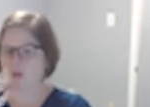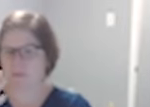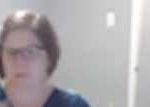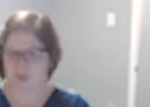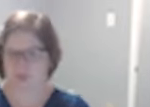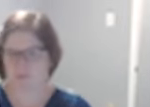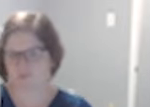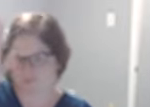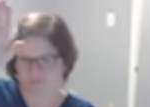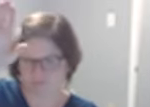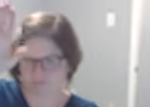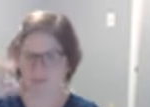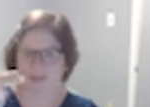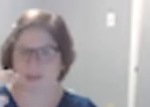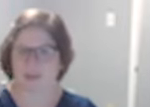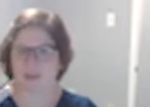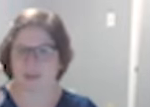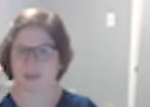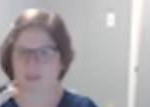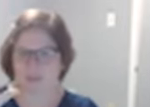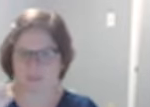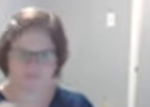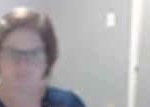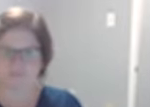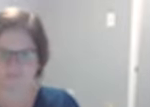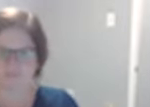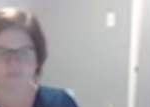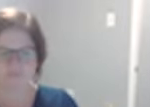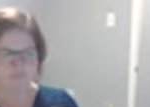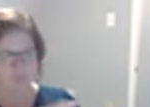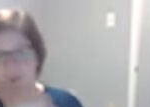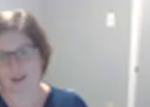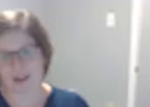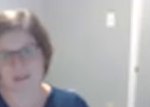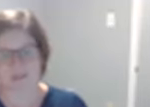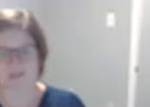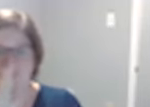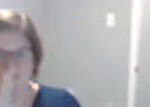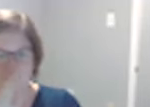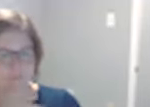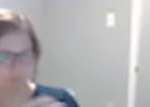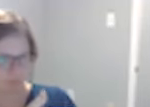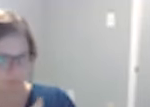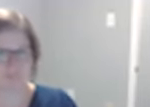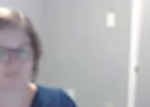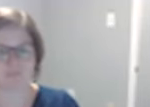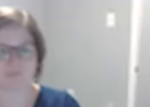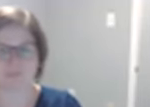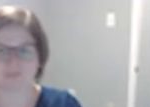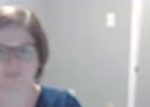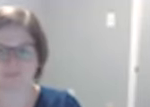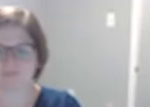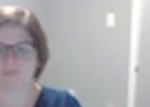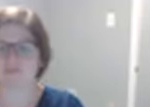the hand first of Haley. So Haley, you can go ahead and unmute and ask Astronaut E your question now.